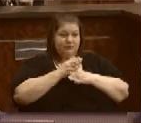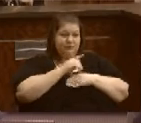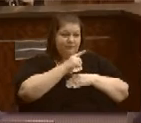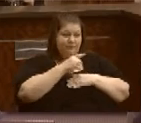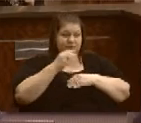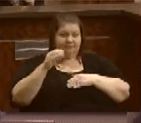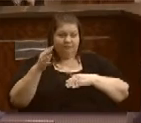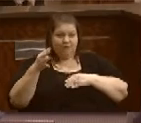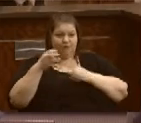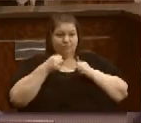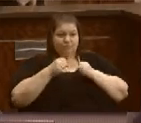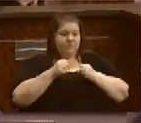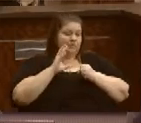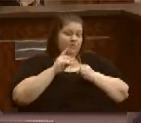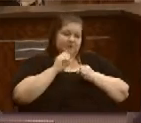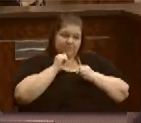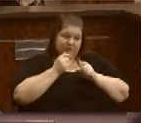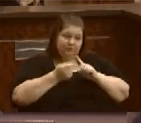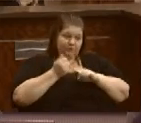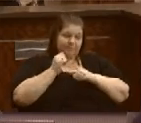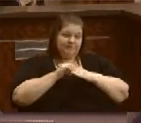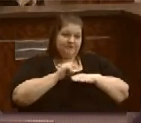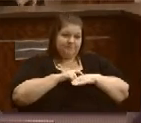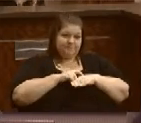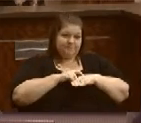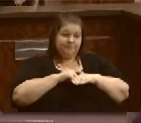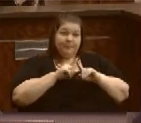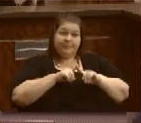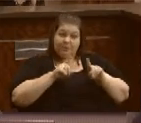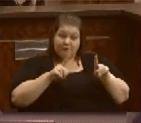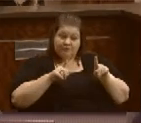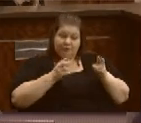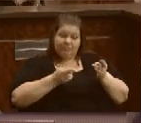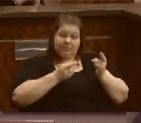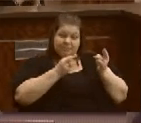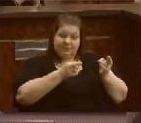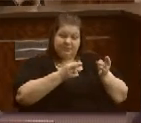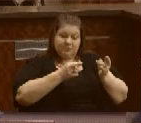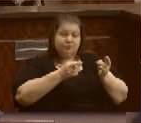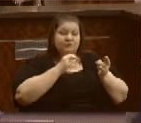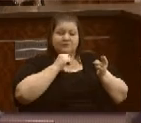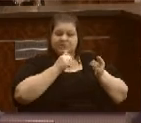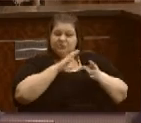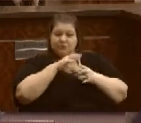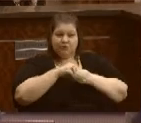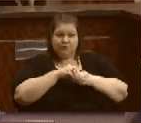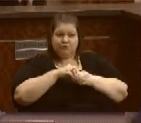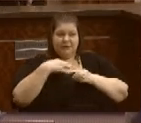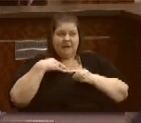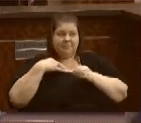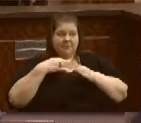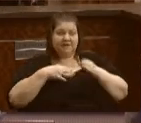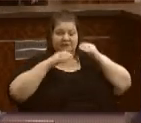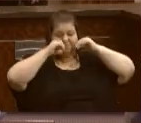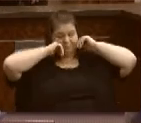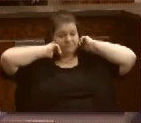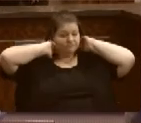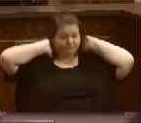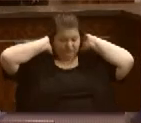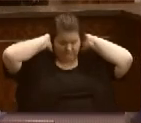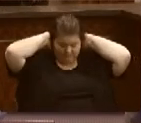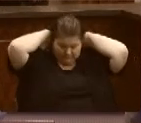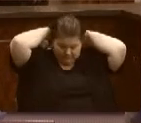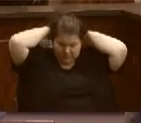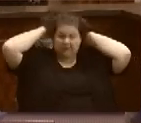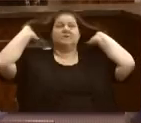not be removed at this time. However, the recommendation to approve does not preclude the applicant from applying for an amendment to remove the